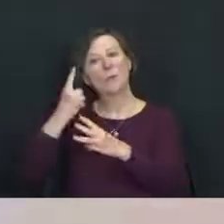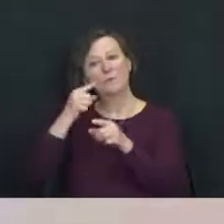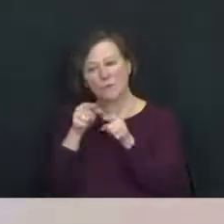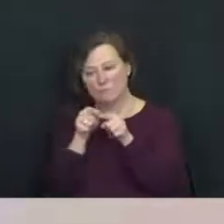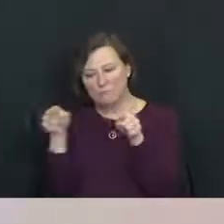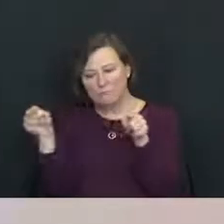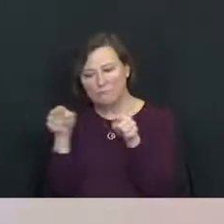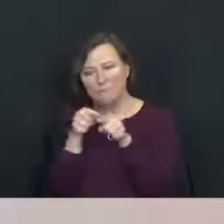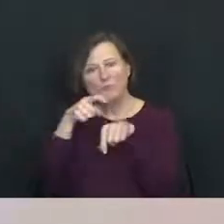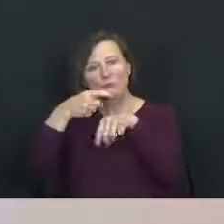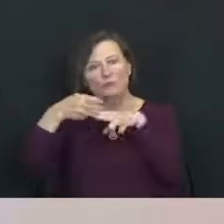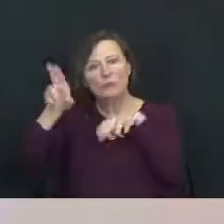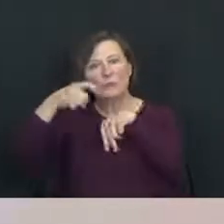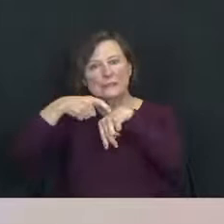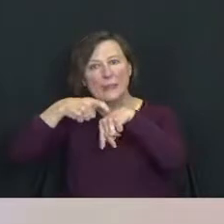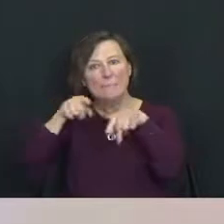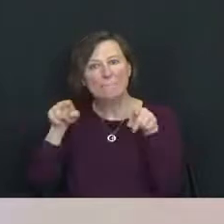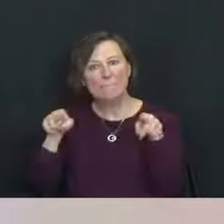years.